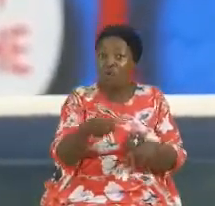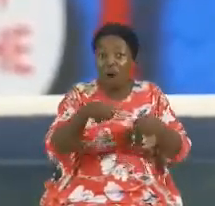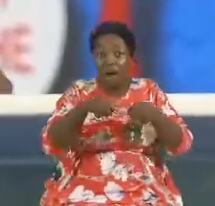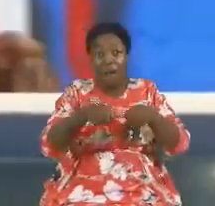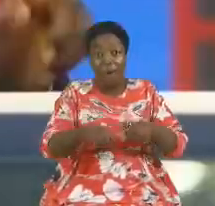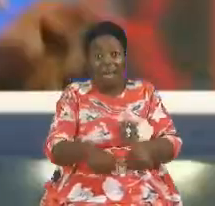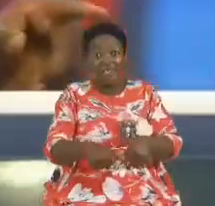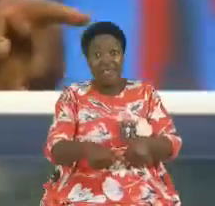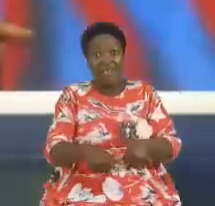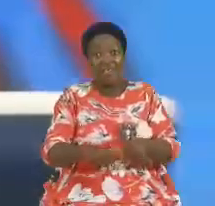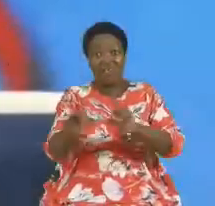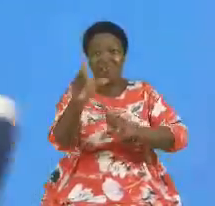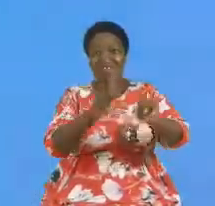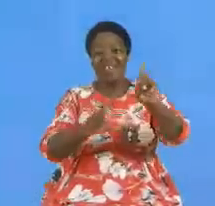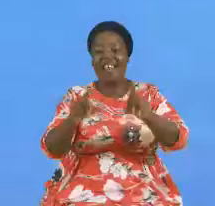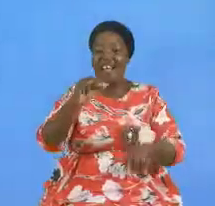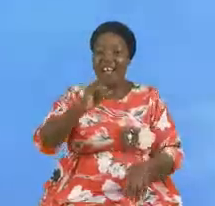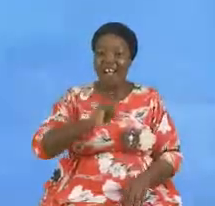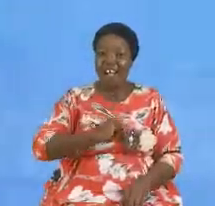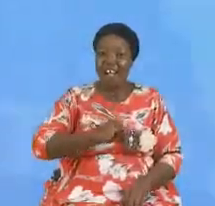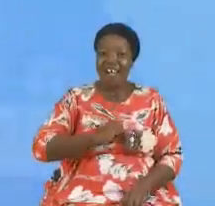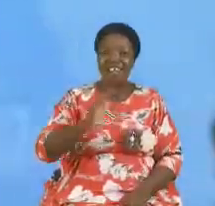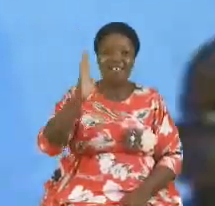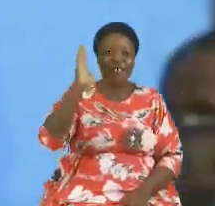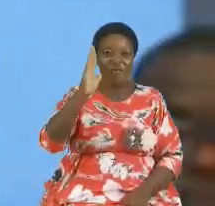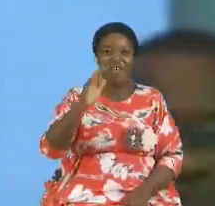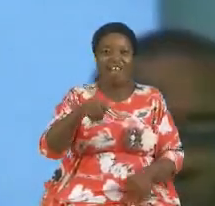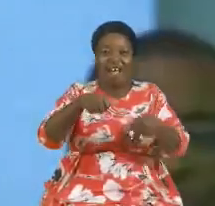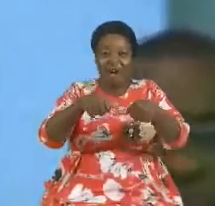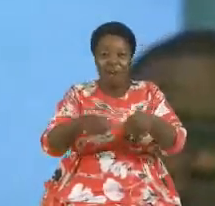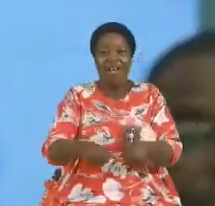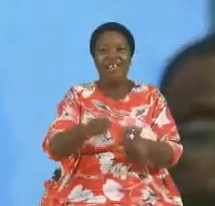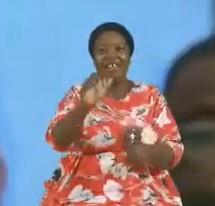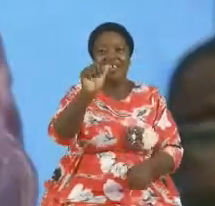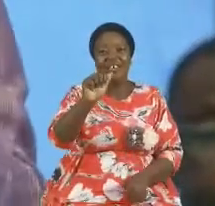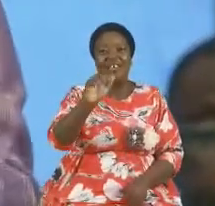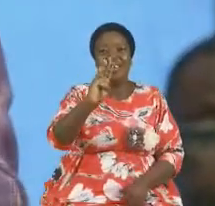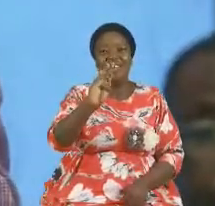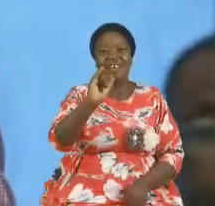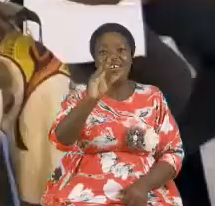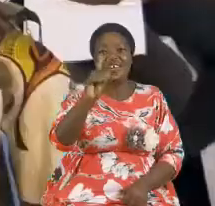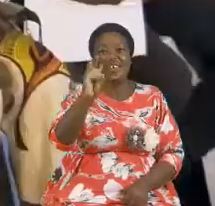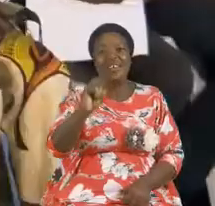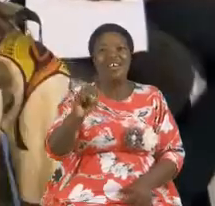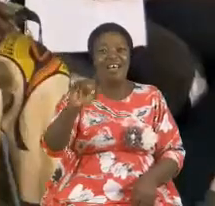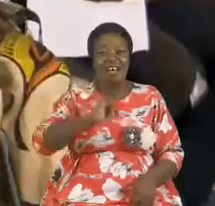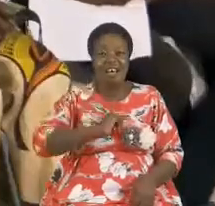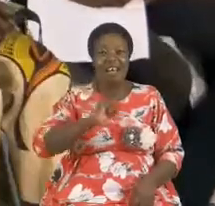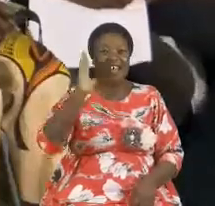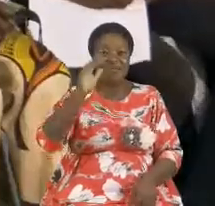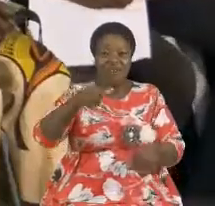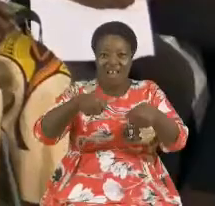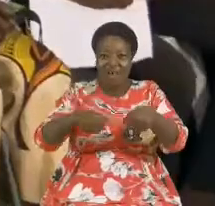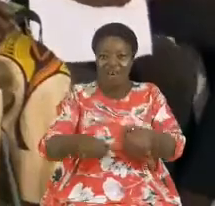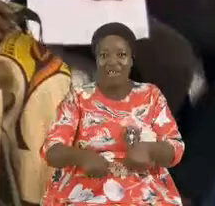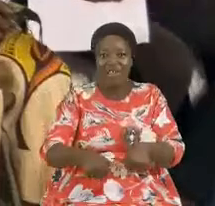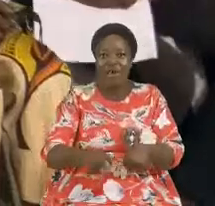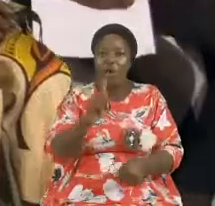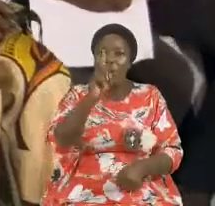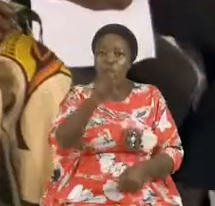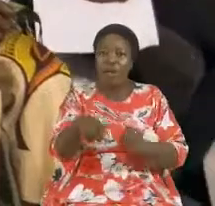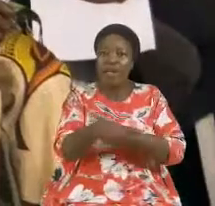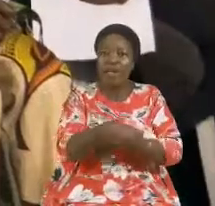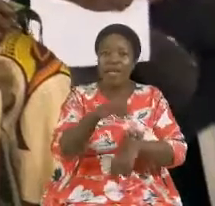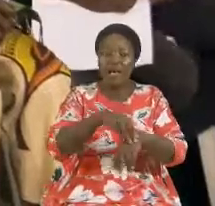more be there. But as you abide, I will abide. I said, I